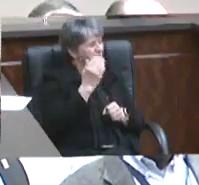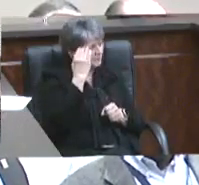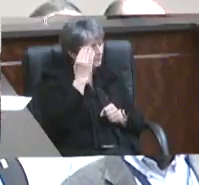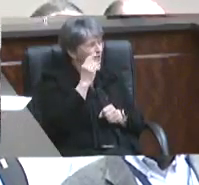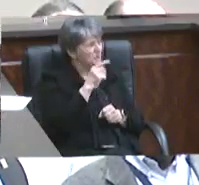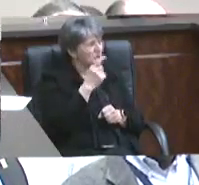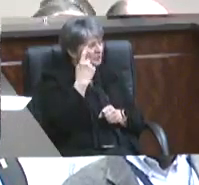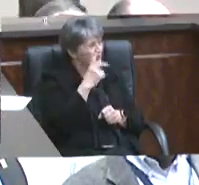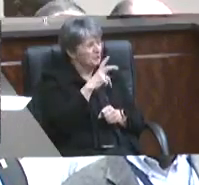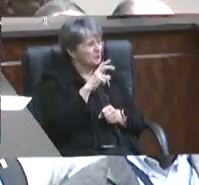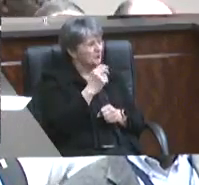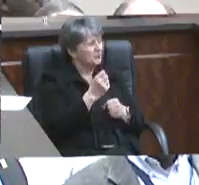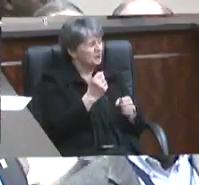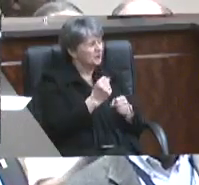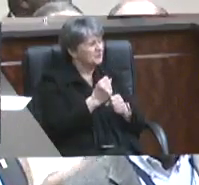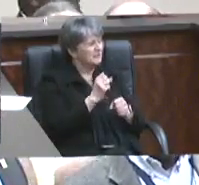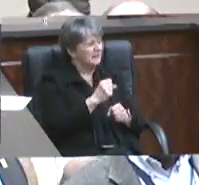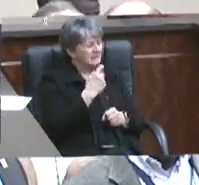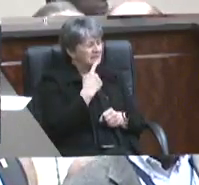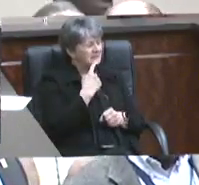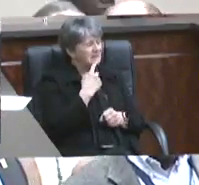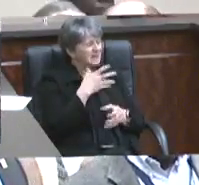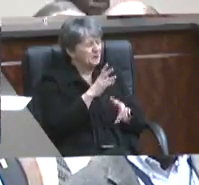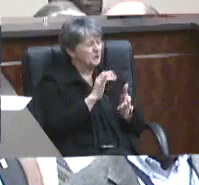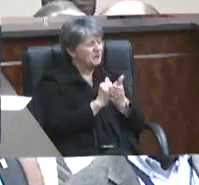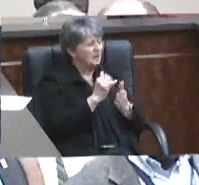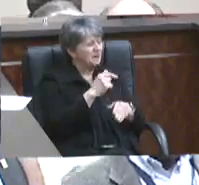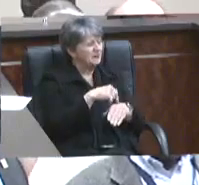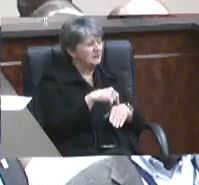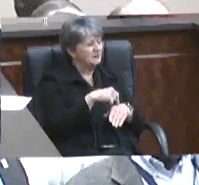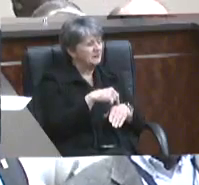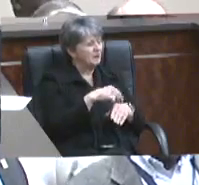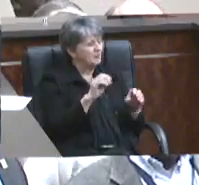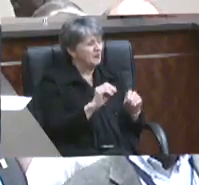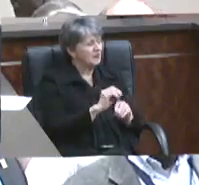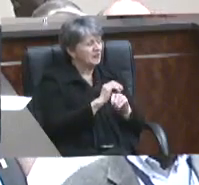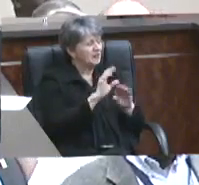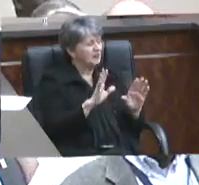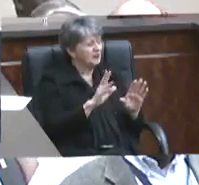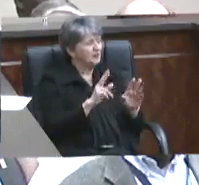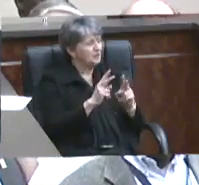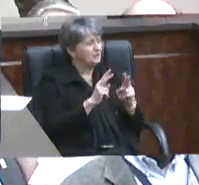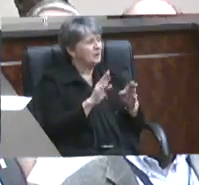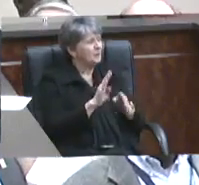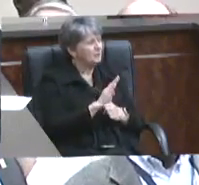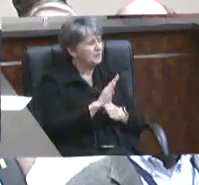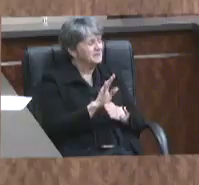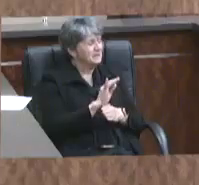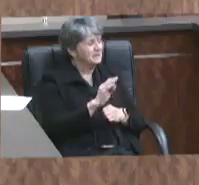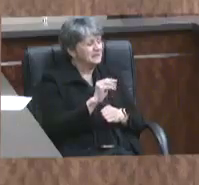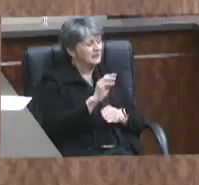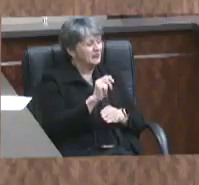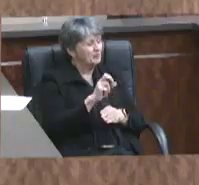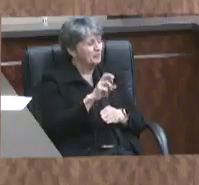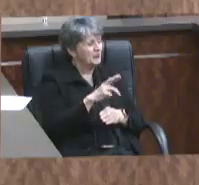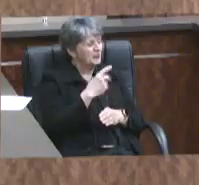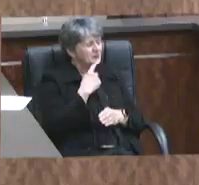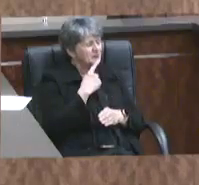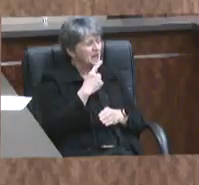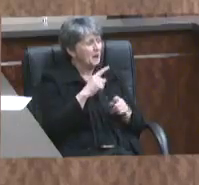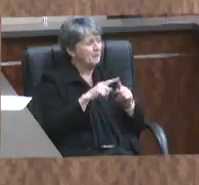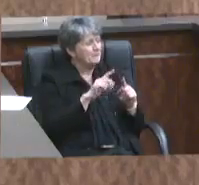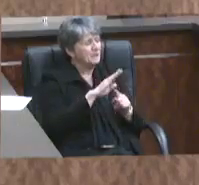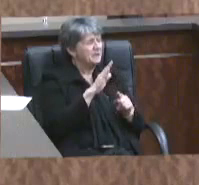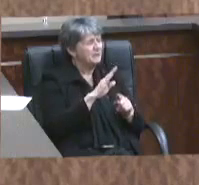30 years, and I can say in that time, clearly you were very busy, as the mayor said, but never too busy to help in